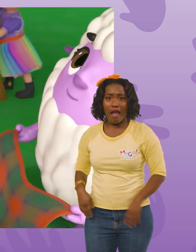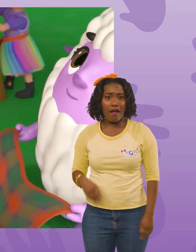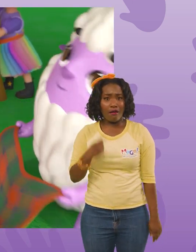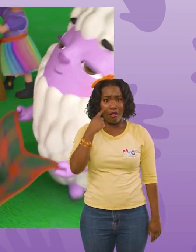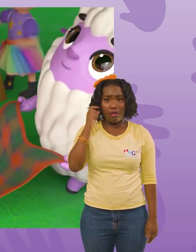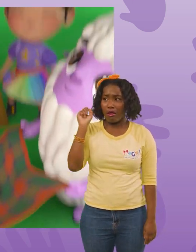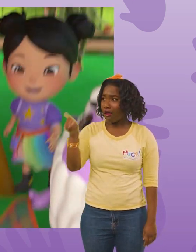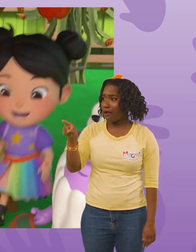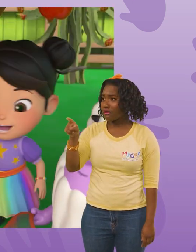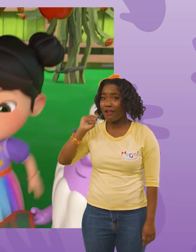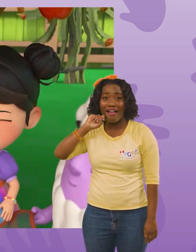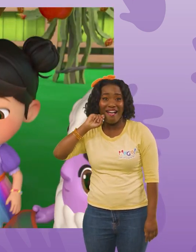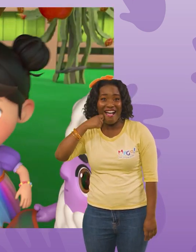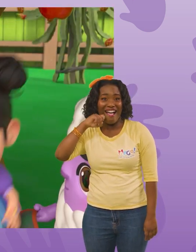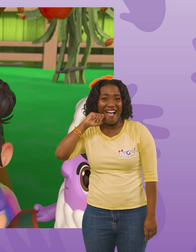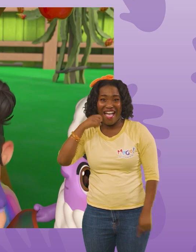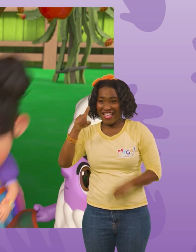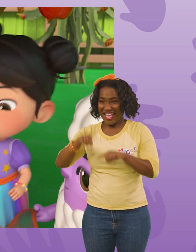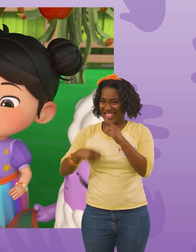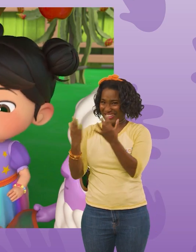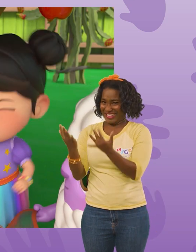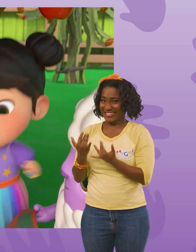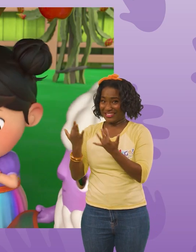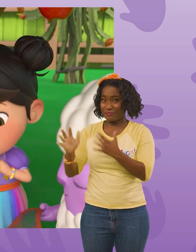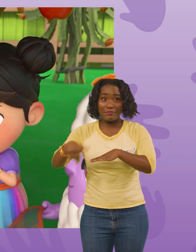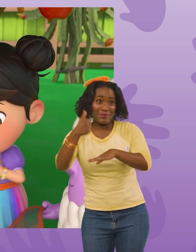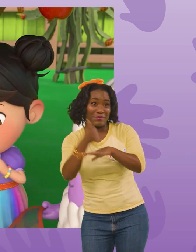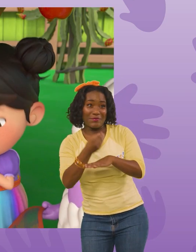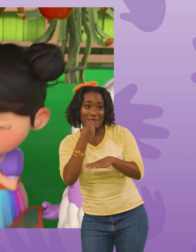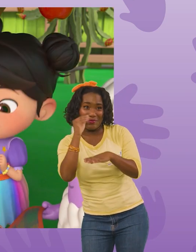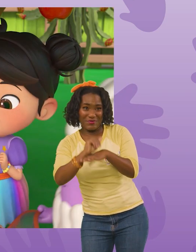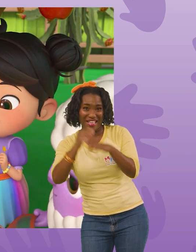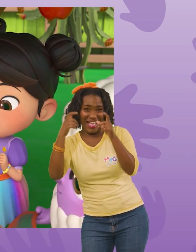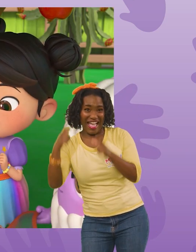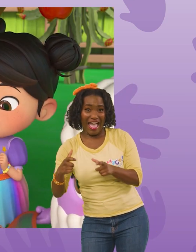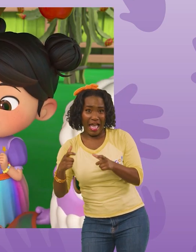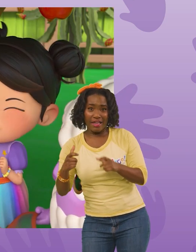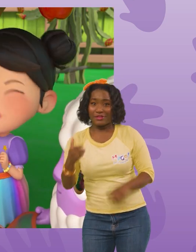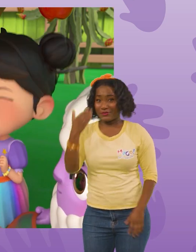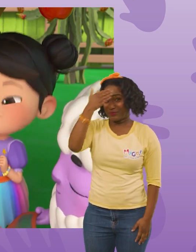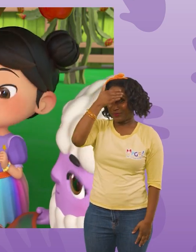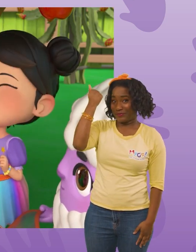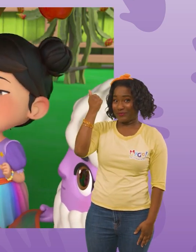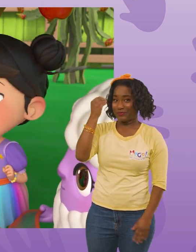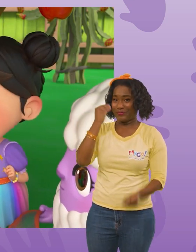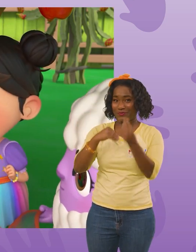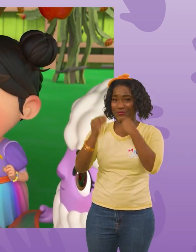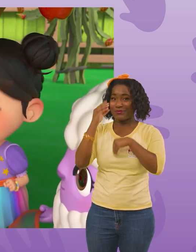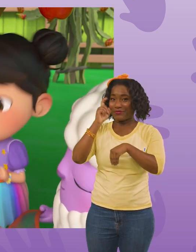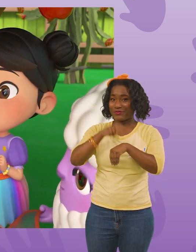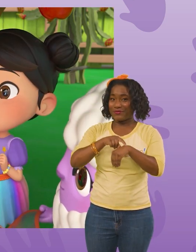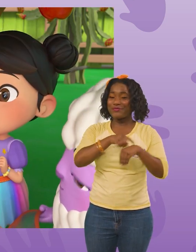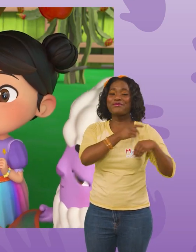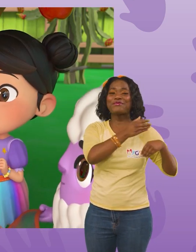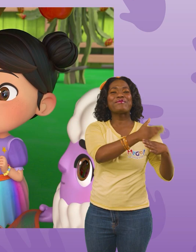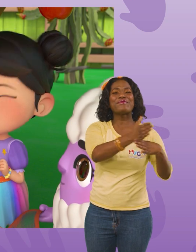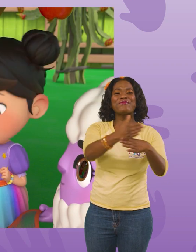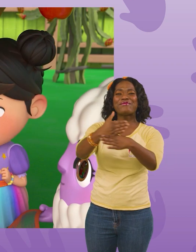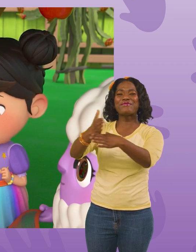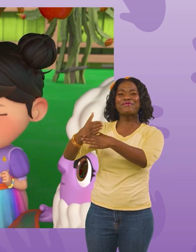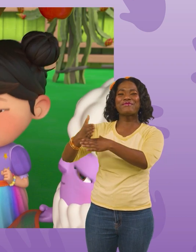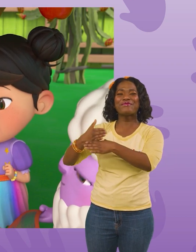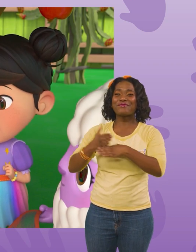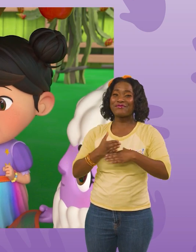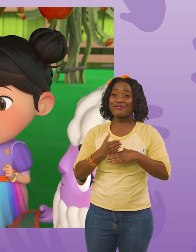find? There's an apple. I can't wait. See it on my dinner plate. Don't forget, at harvest time, we have